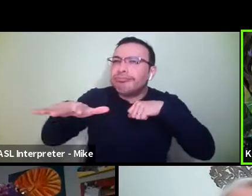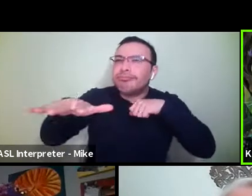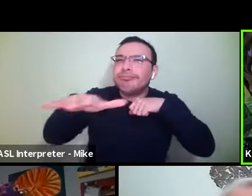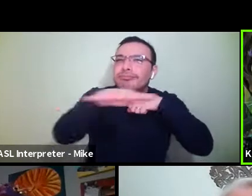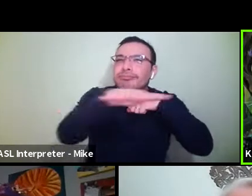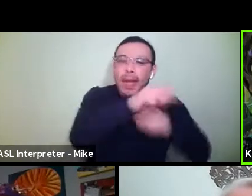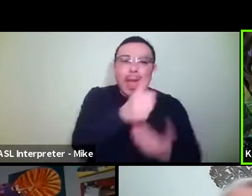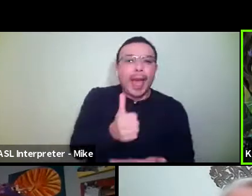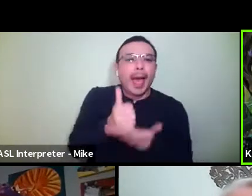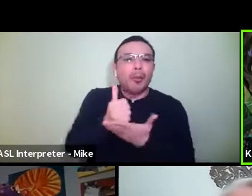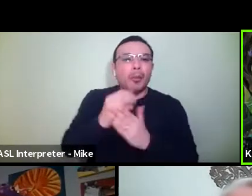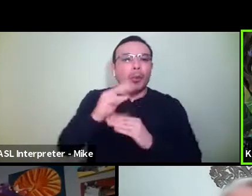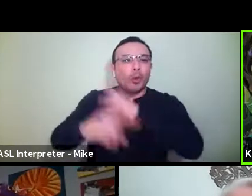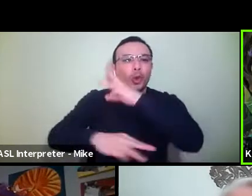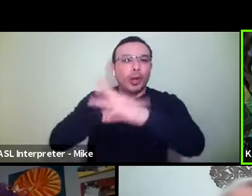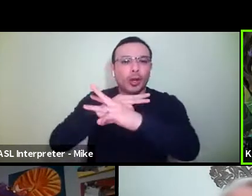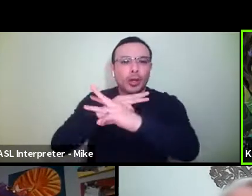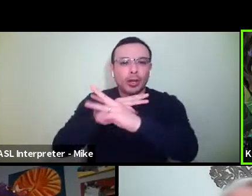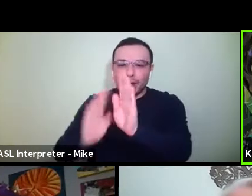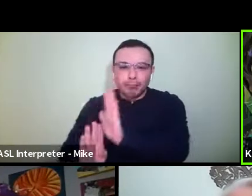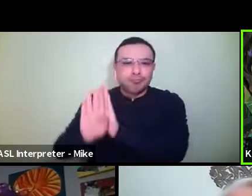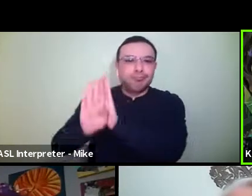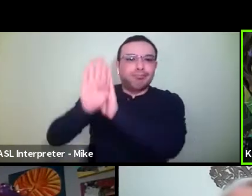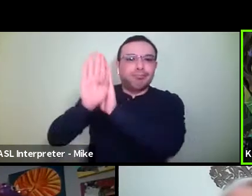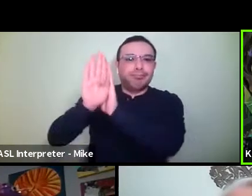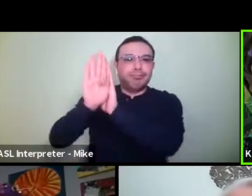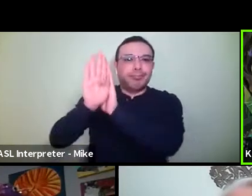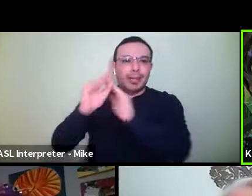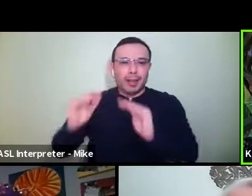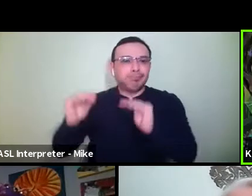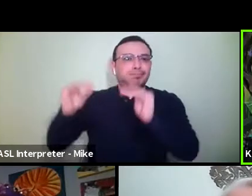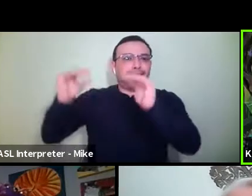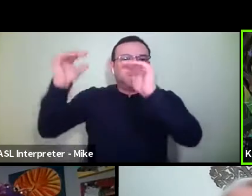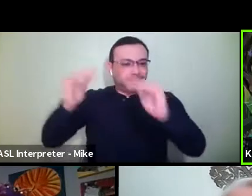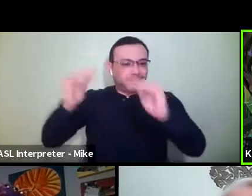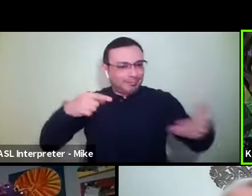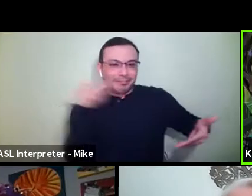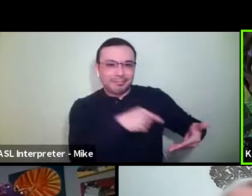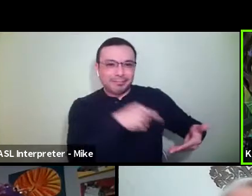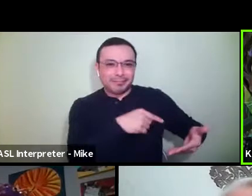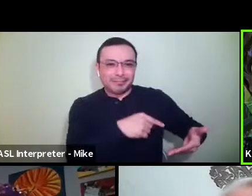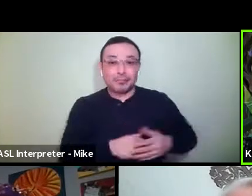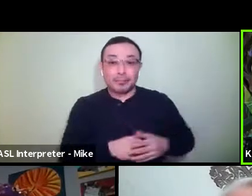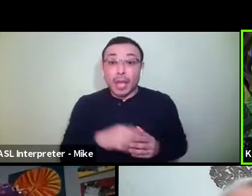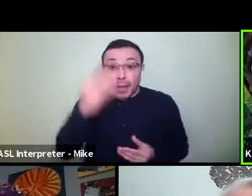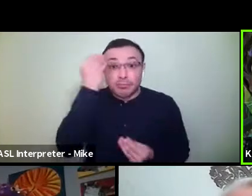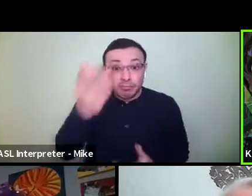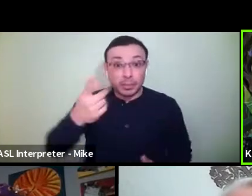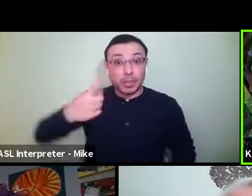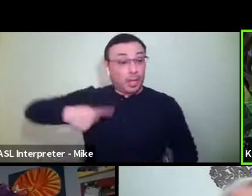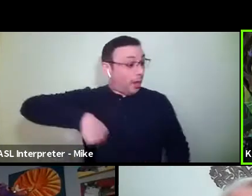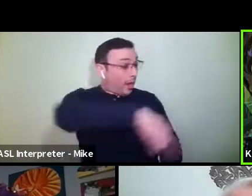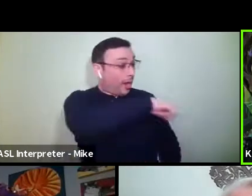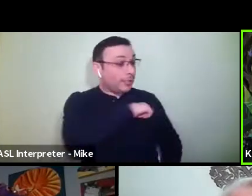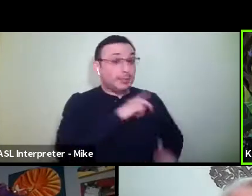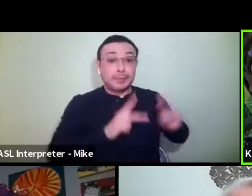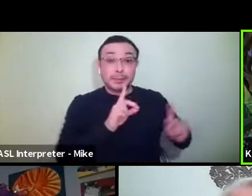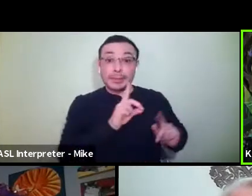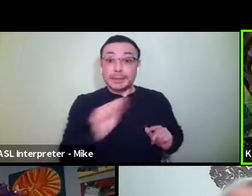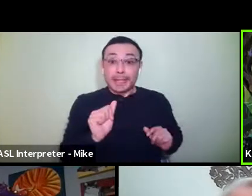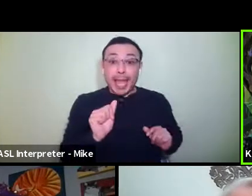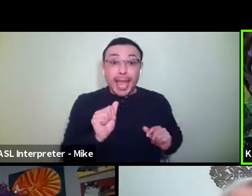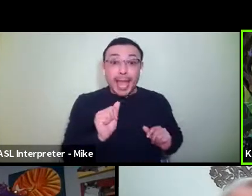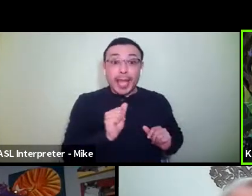place? And he said, we disabled people do that. We make the world a better place. Where we go, things magically